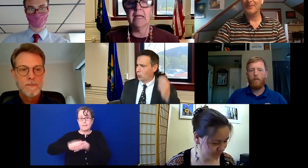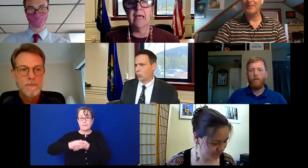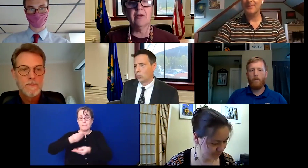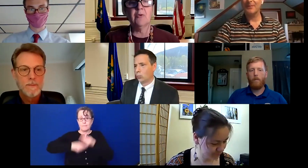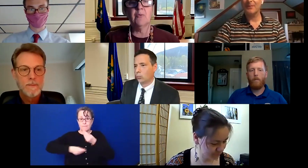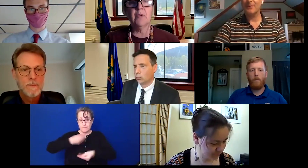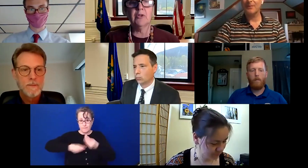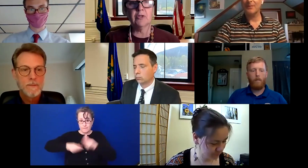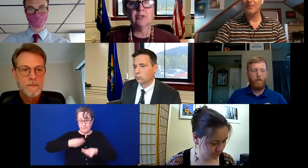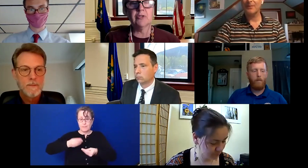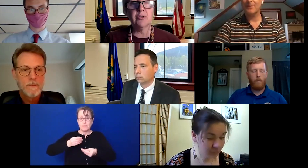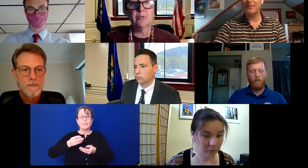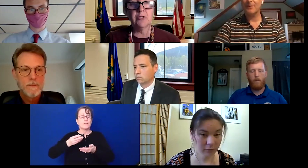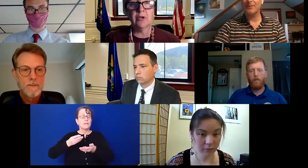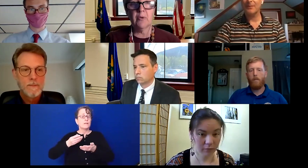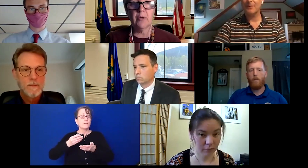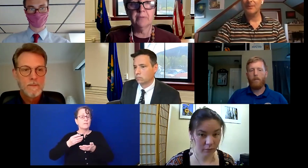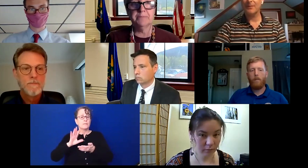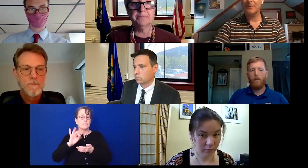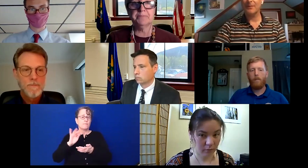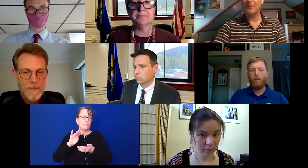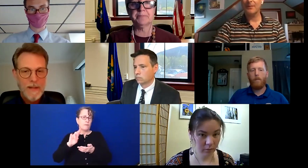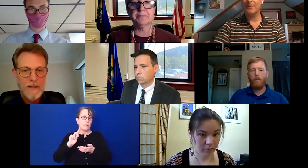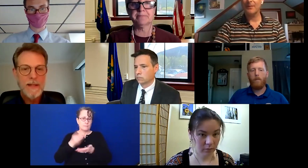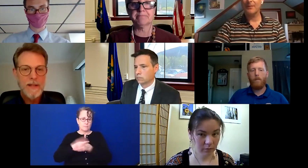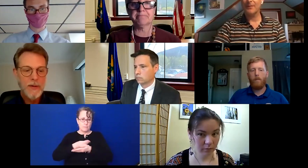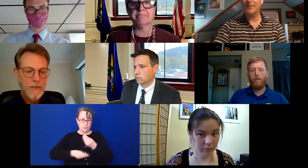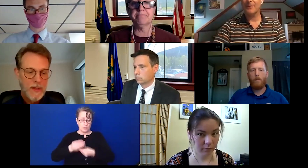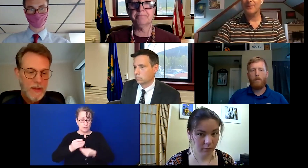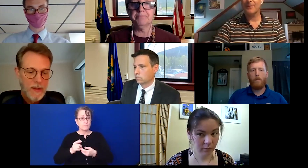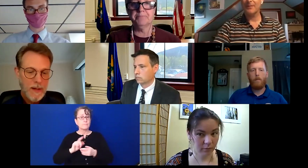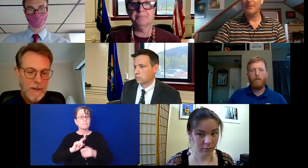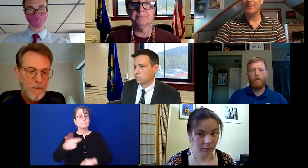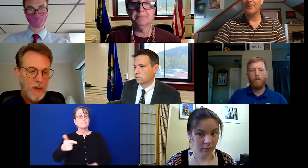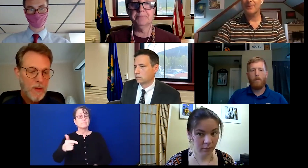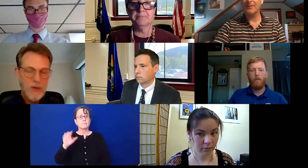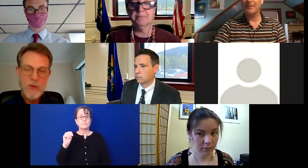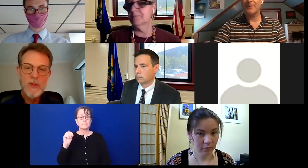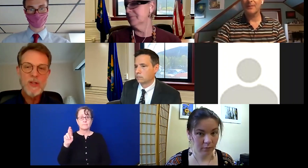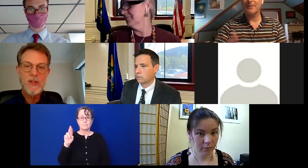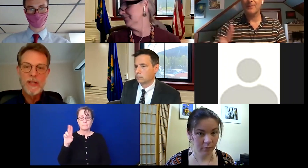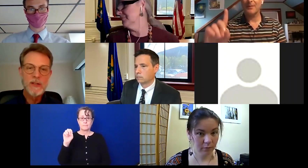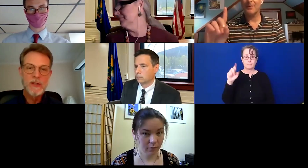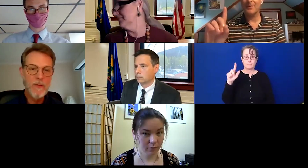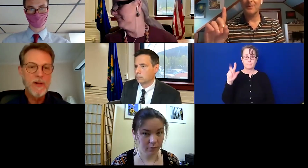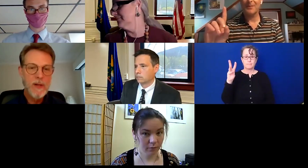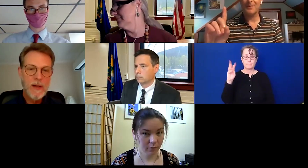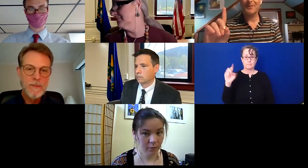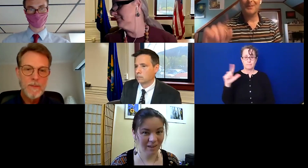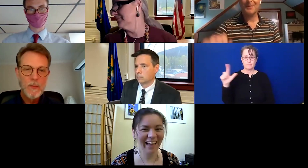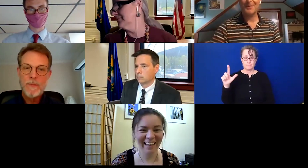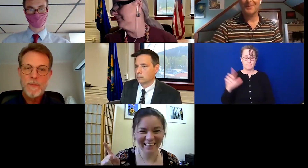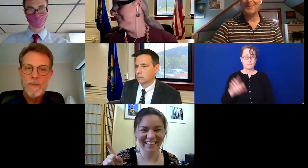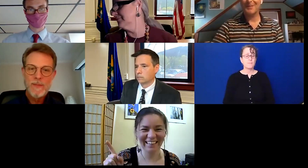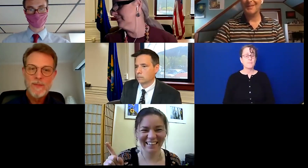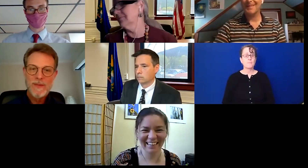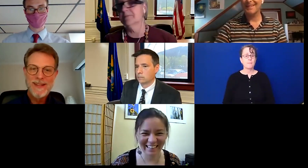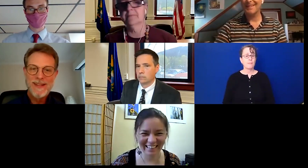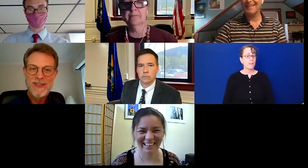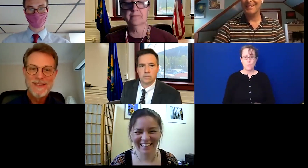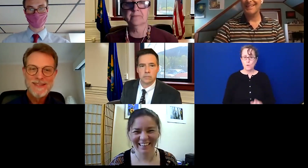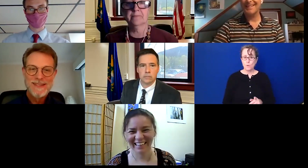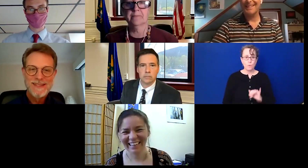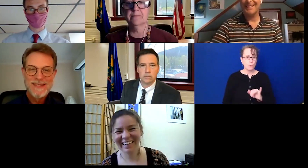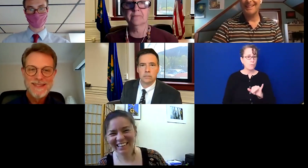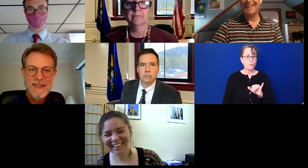And again, we look to Mr. Elwell. Thank you. This one is a little different.